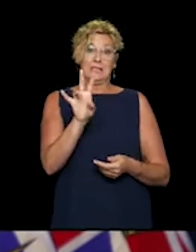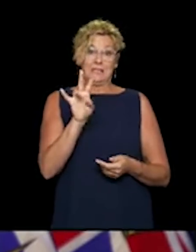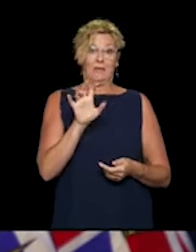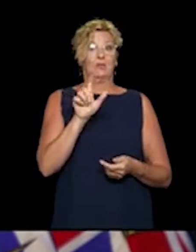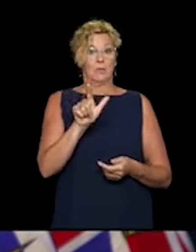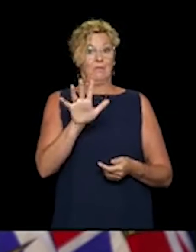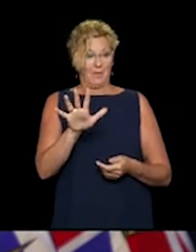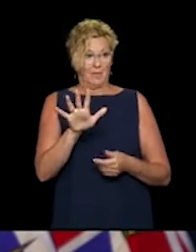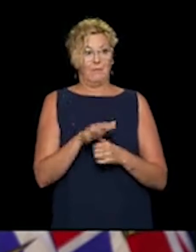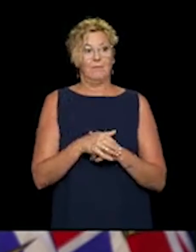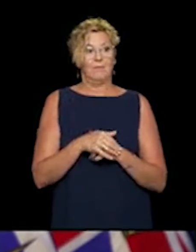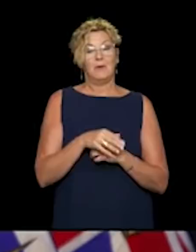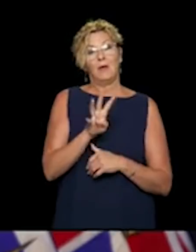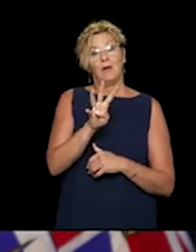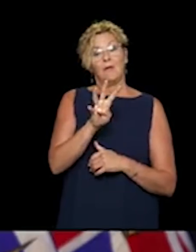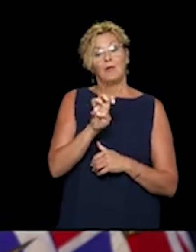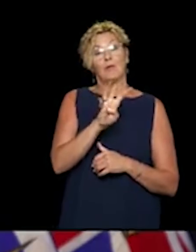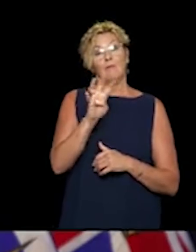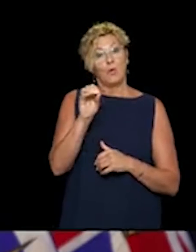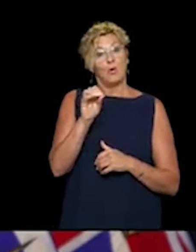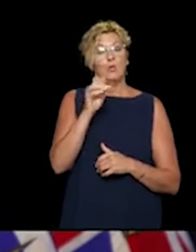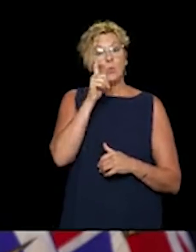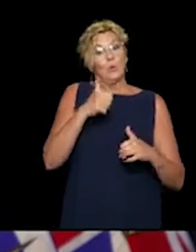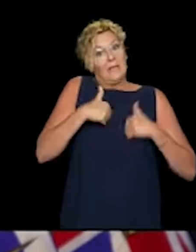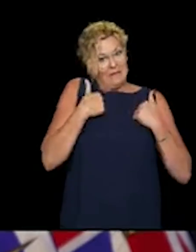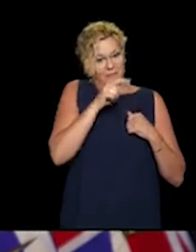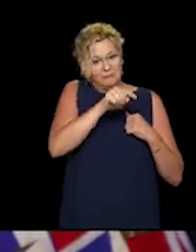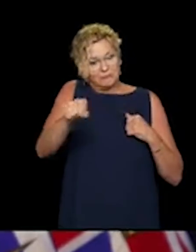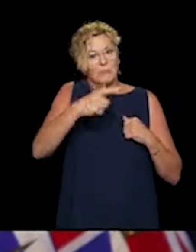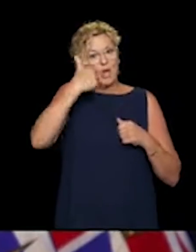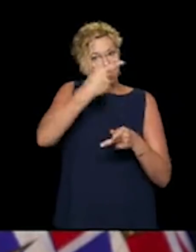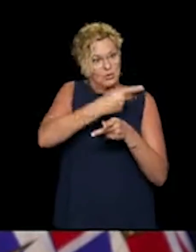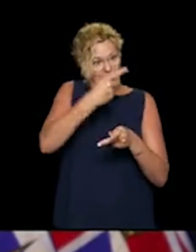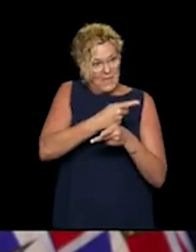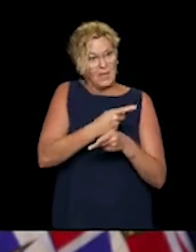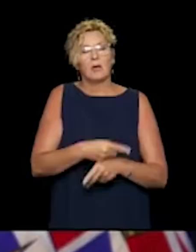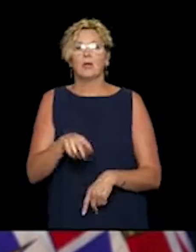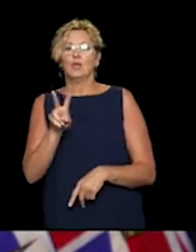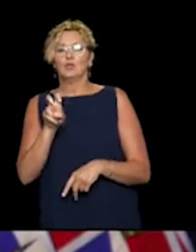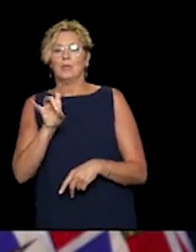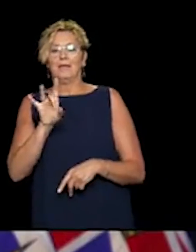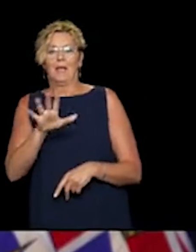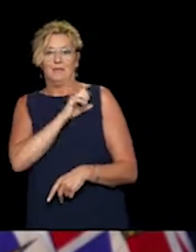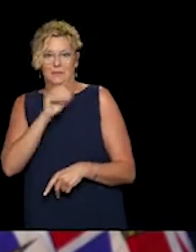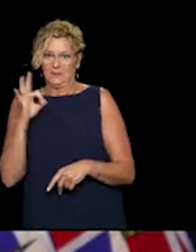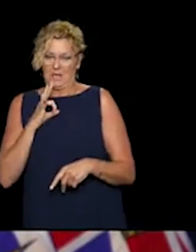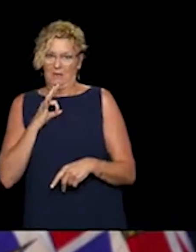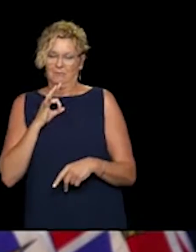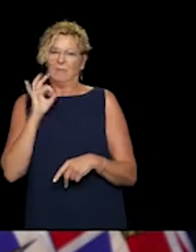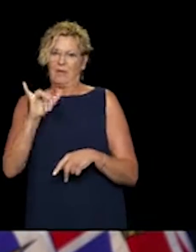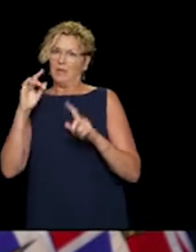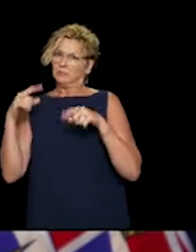staff. We have no new community outbreaks, although we do have a community alert for